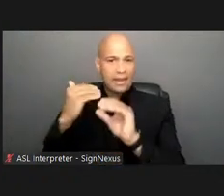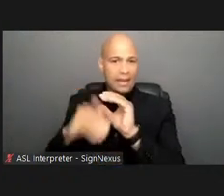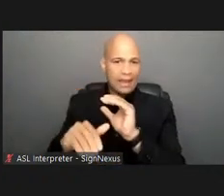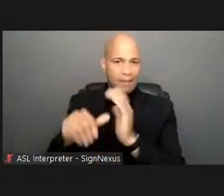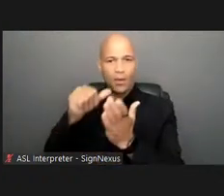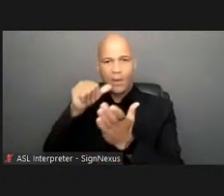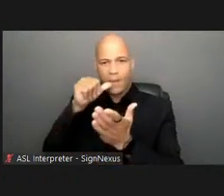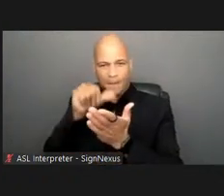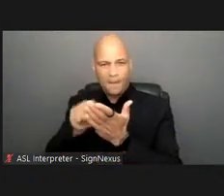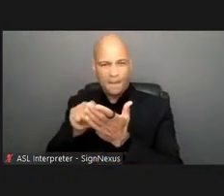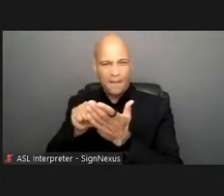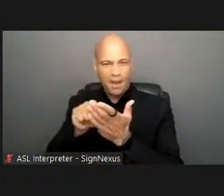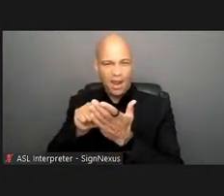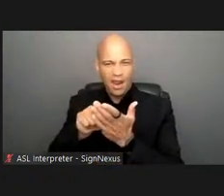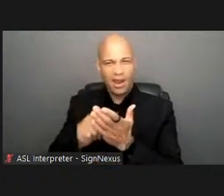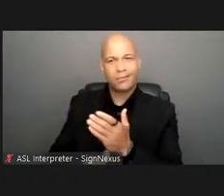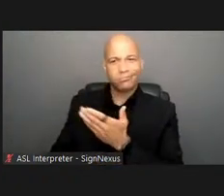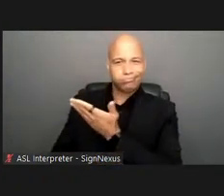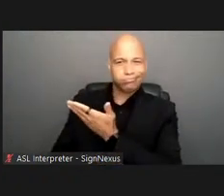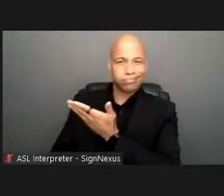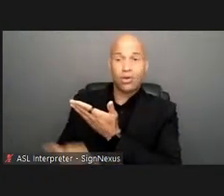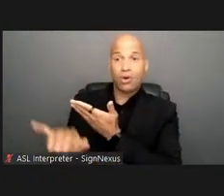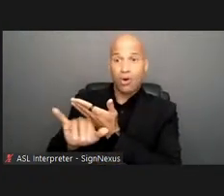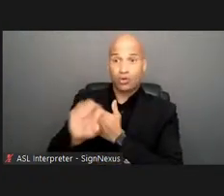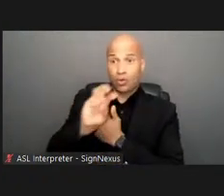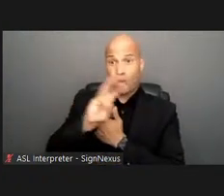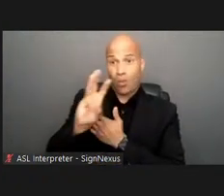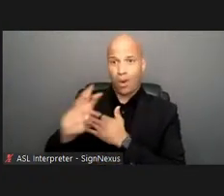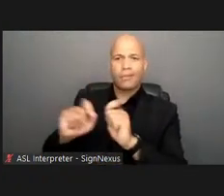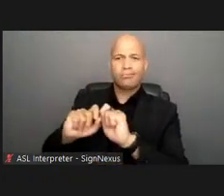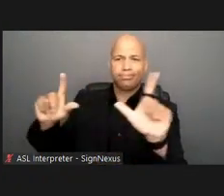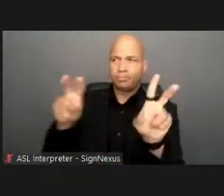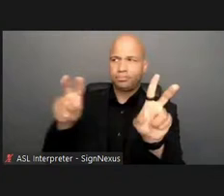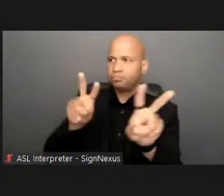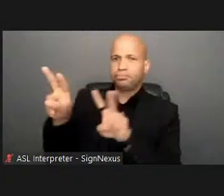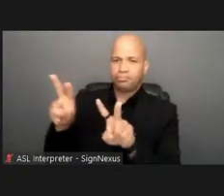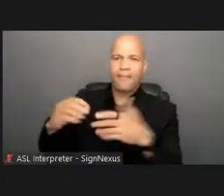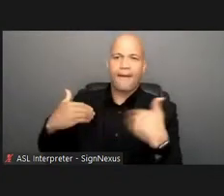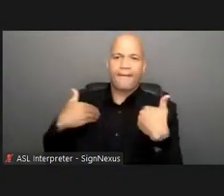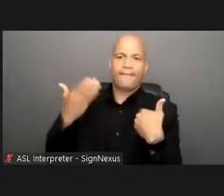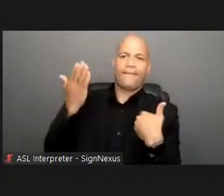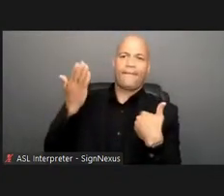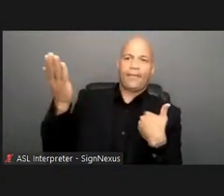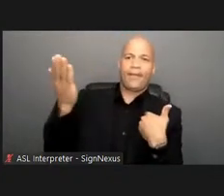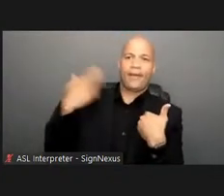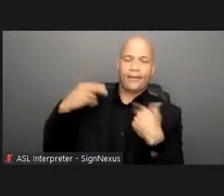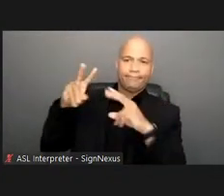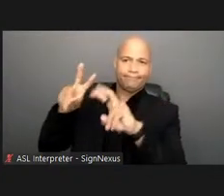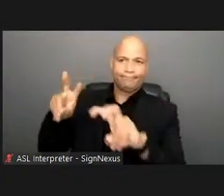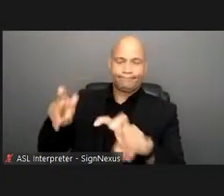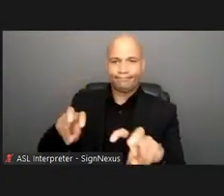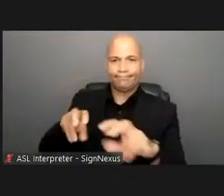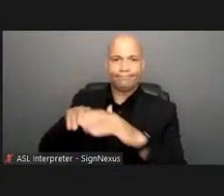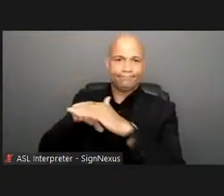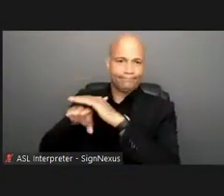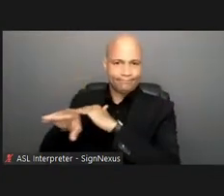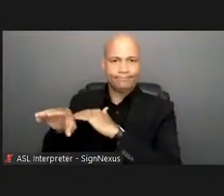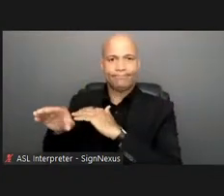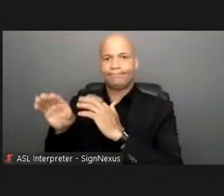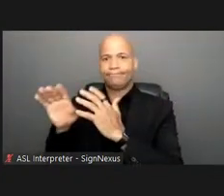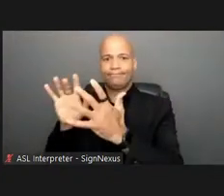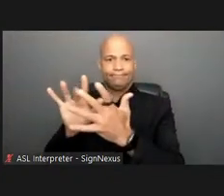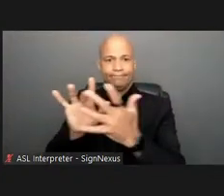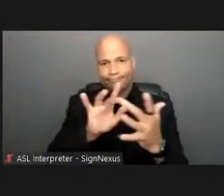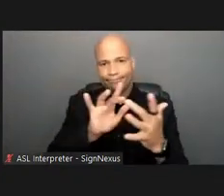all of this information is also available on our website and the information on the project website email mail